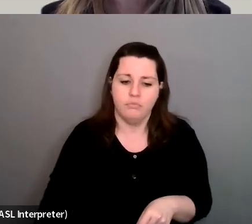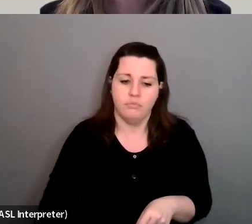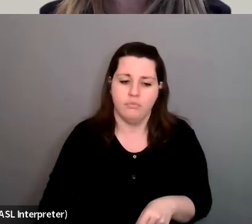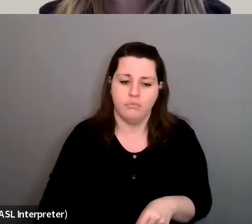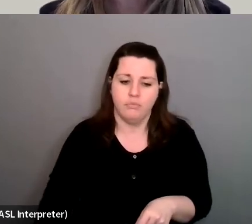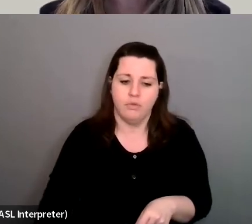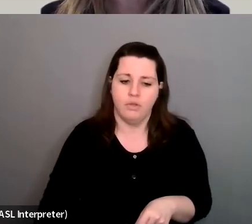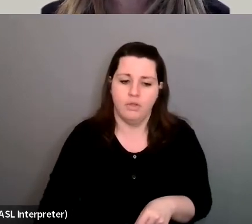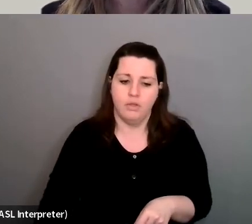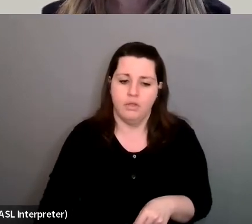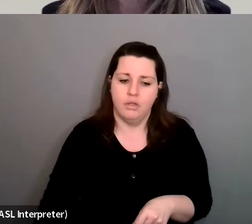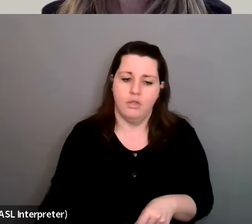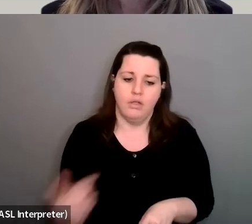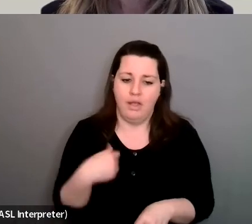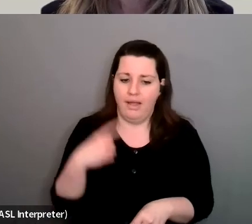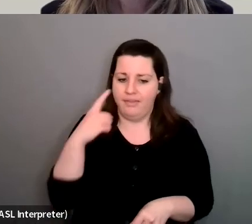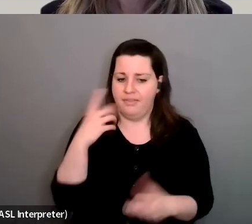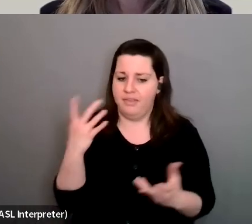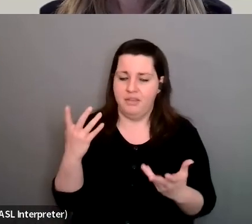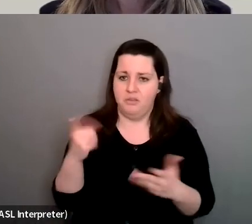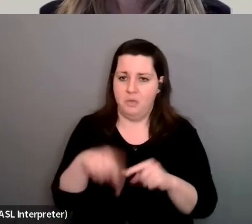don't believe that there is that ability.